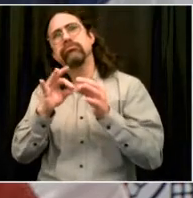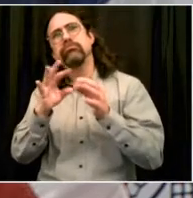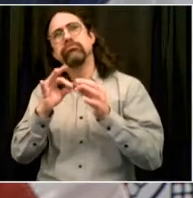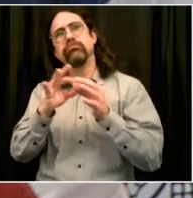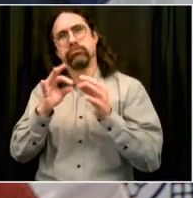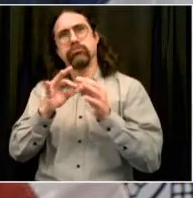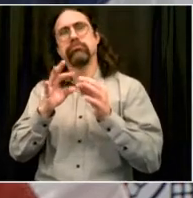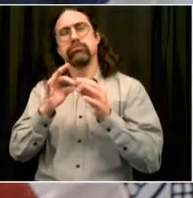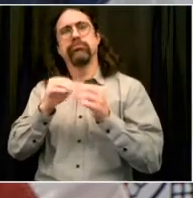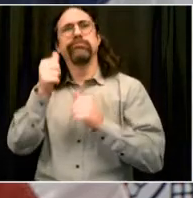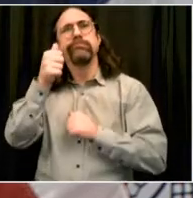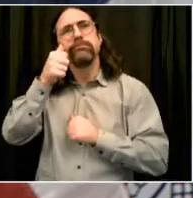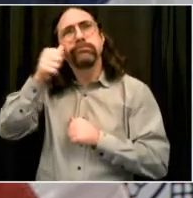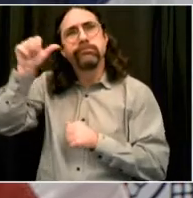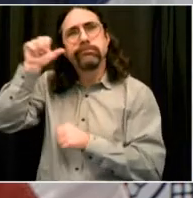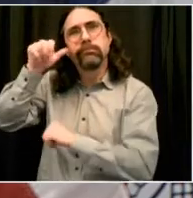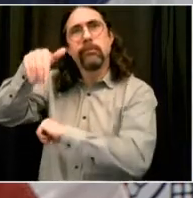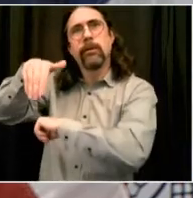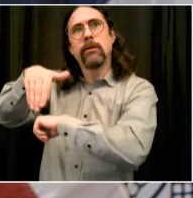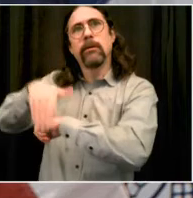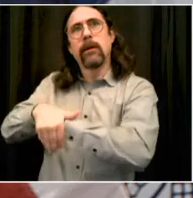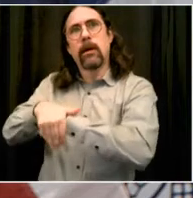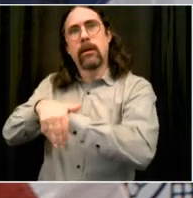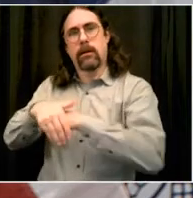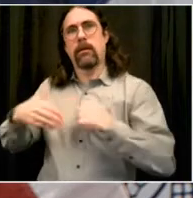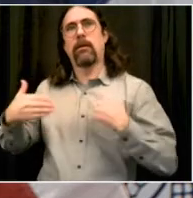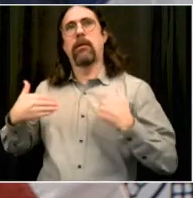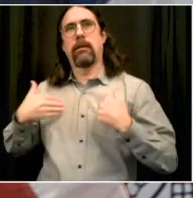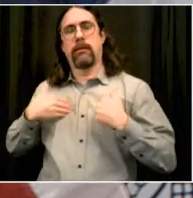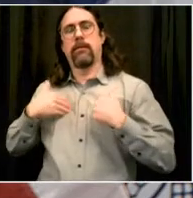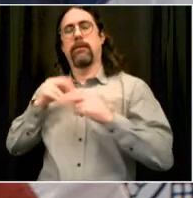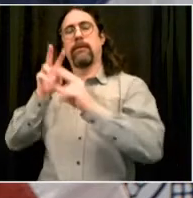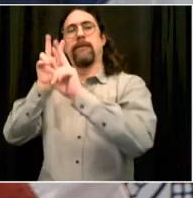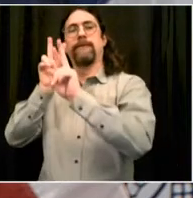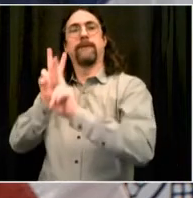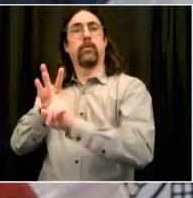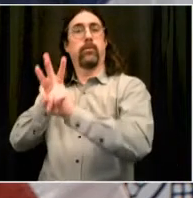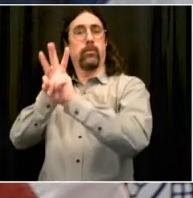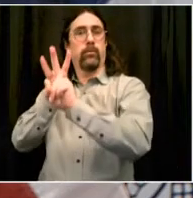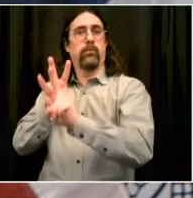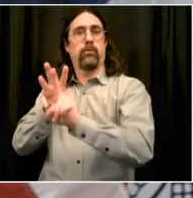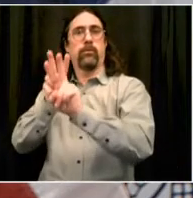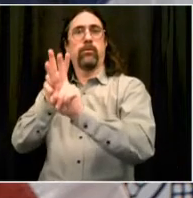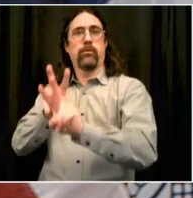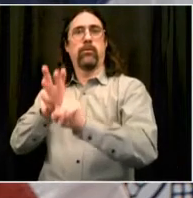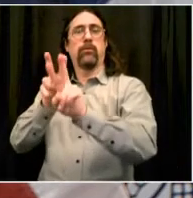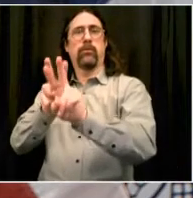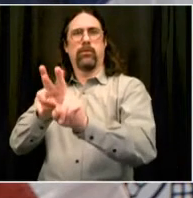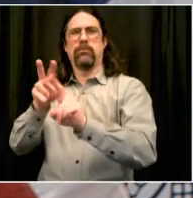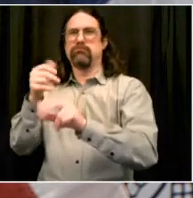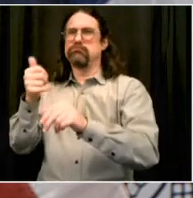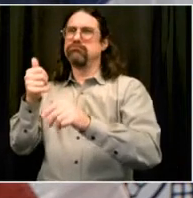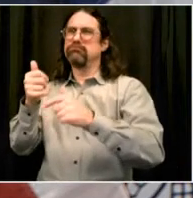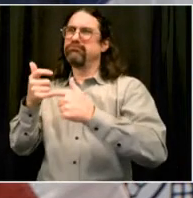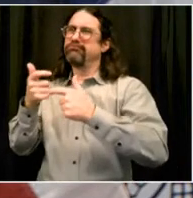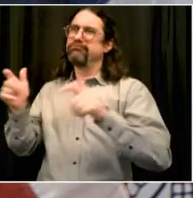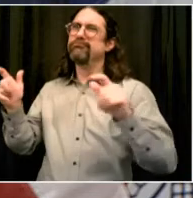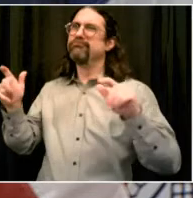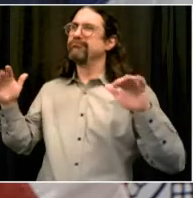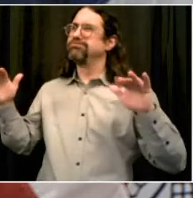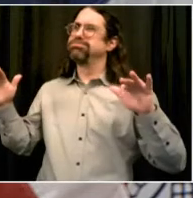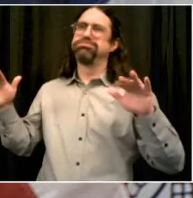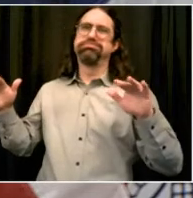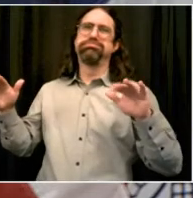a little bit more about, it seems like there's often these large gatherings with thousands of people. And it seems